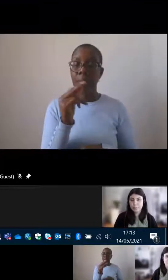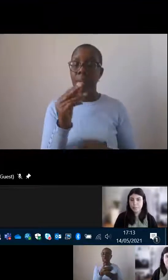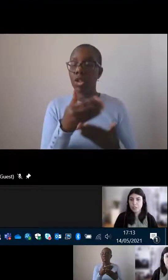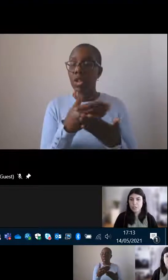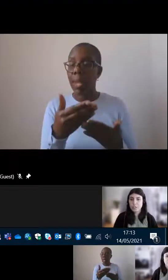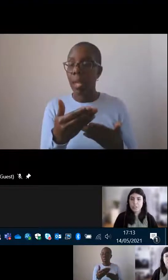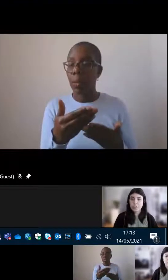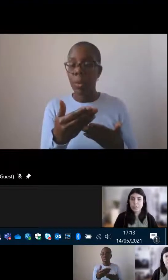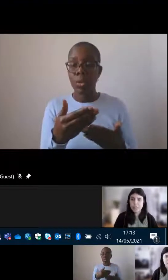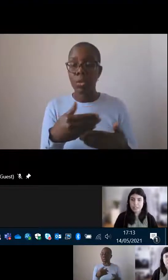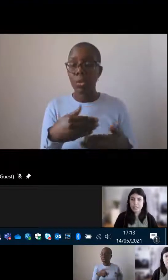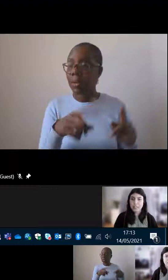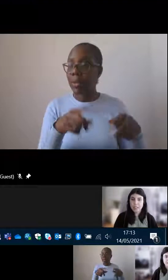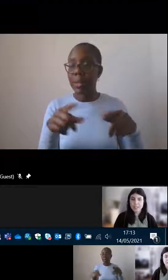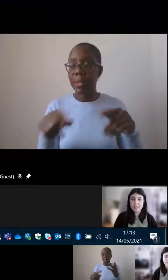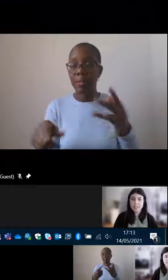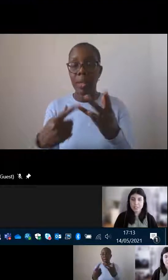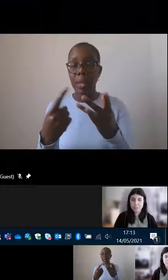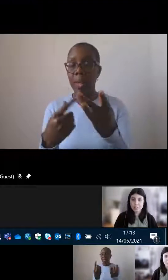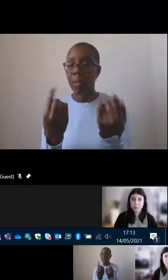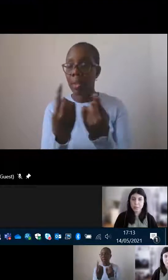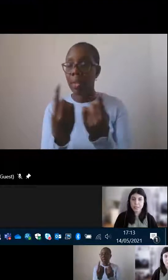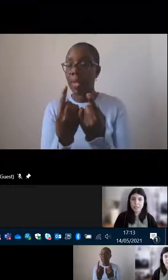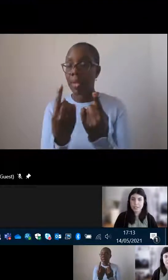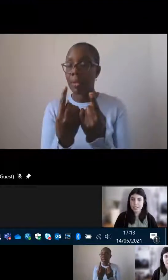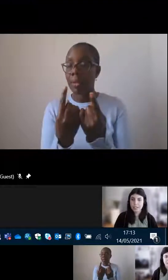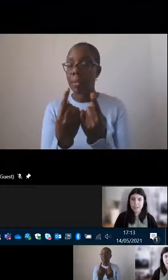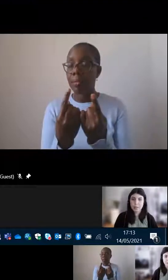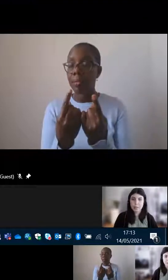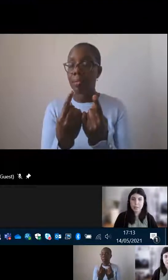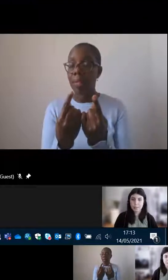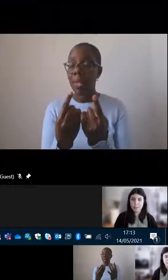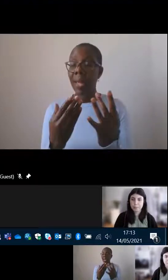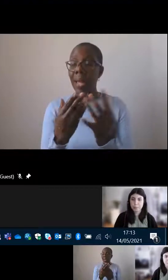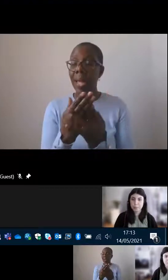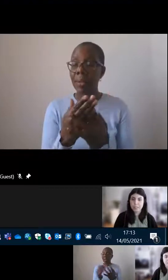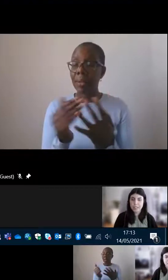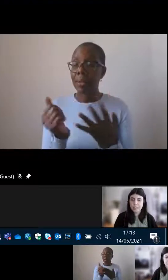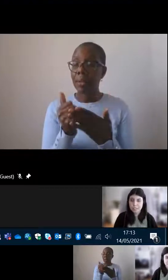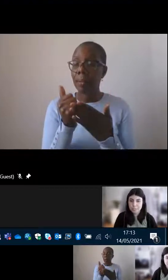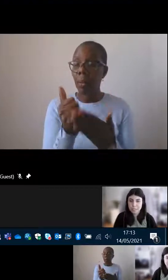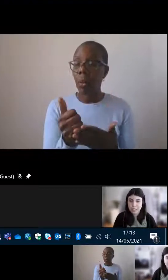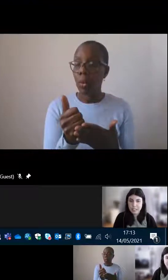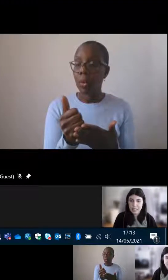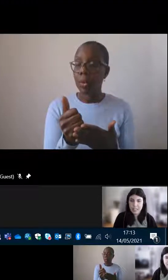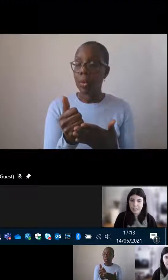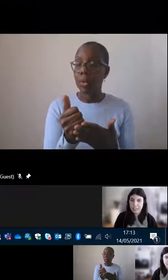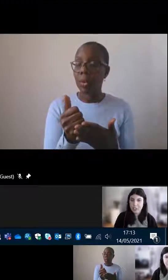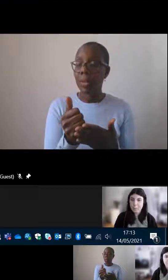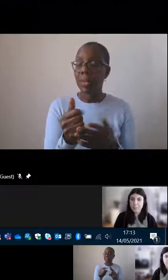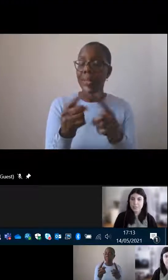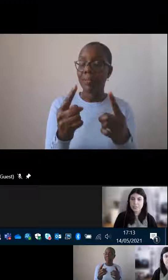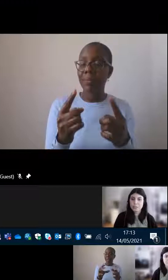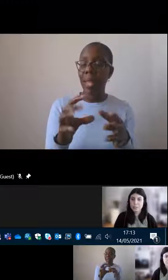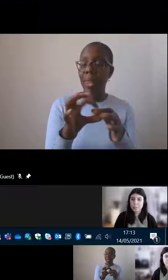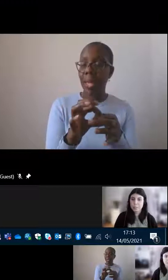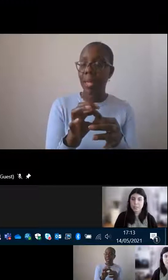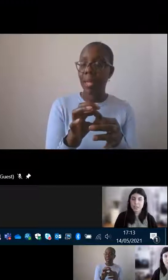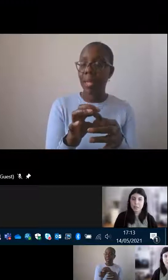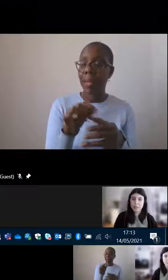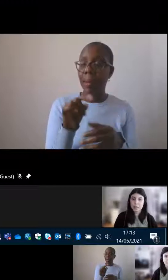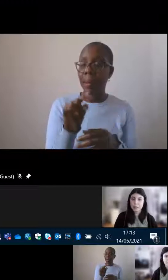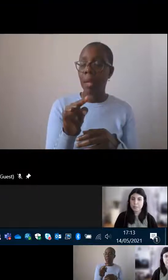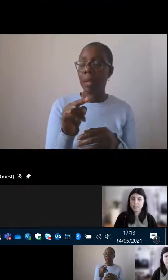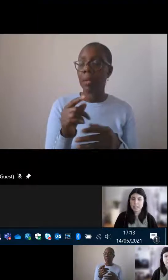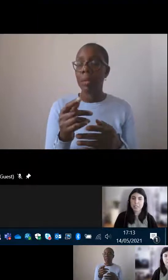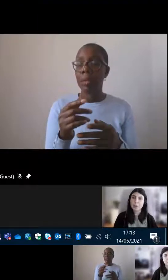else. So you can access the support at the same, it's a slightly different link here, but if you type